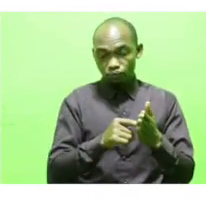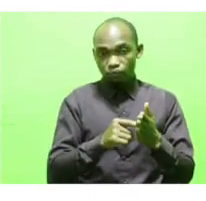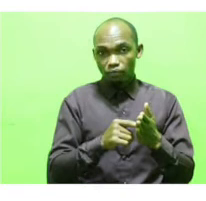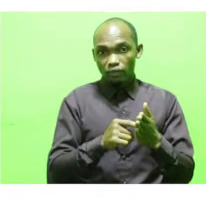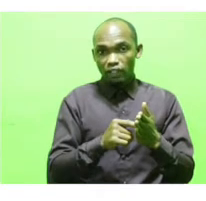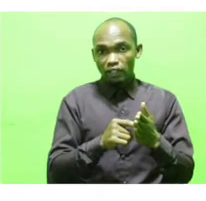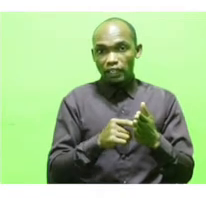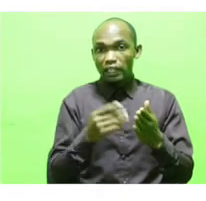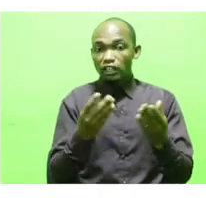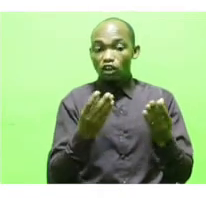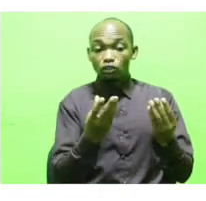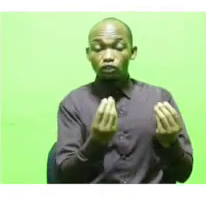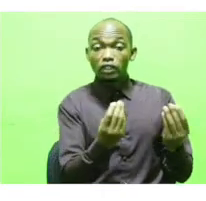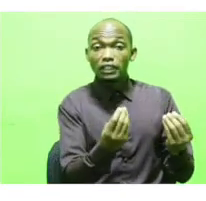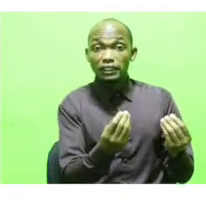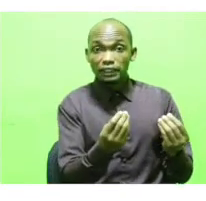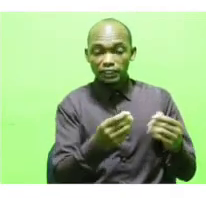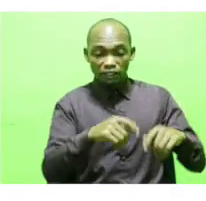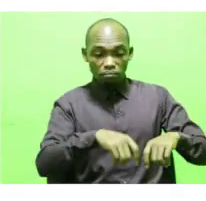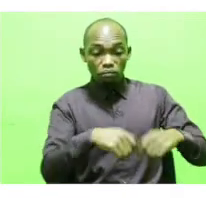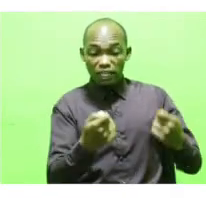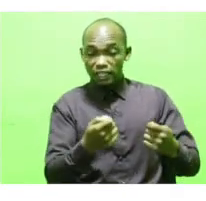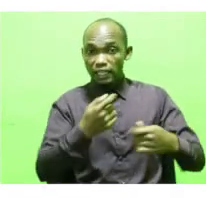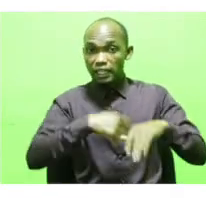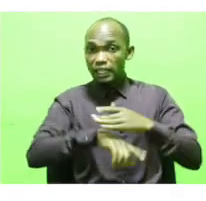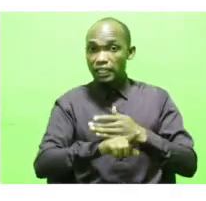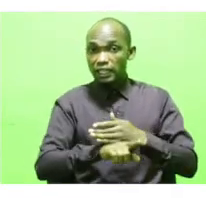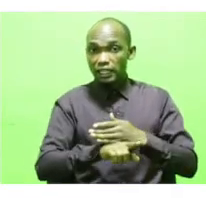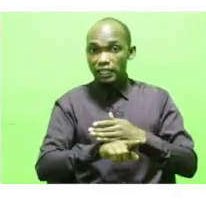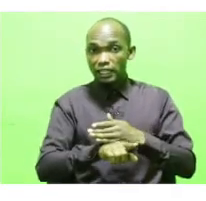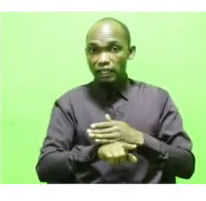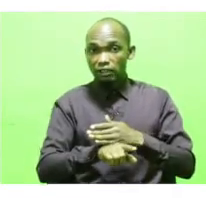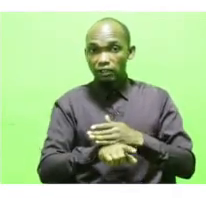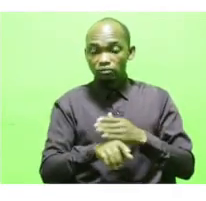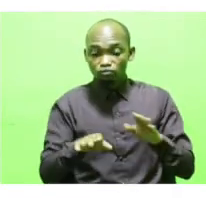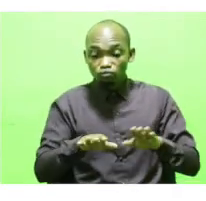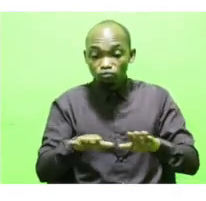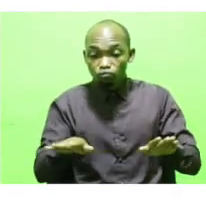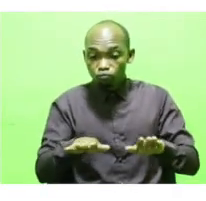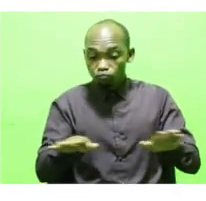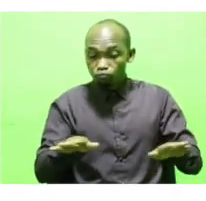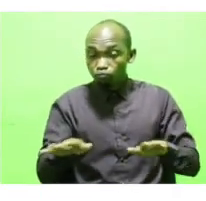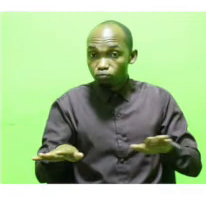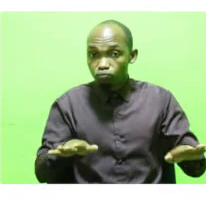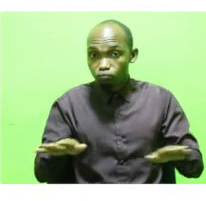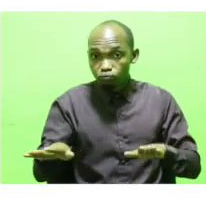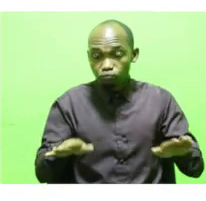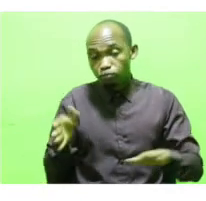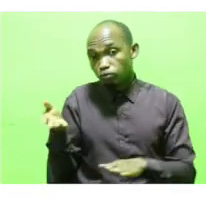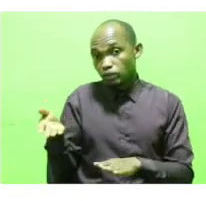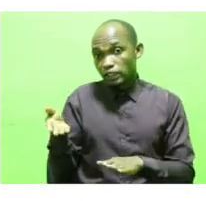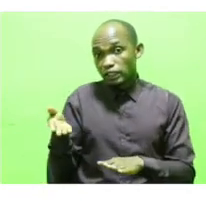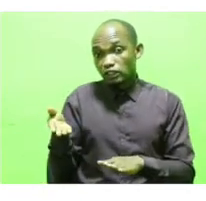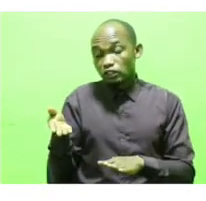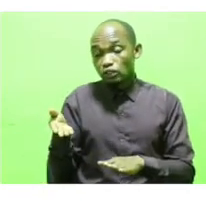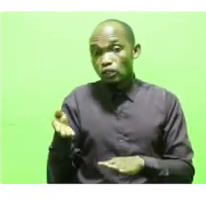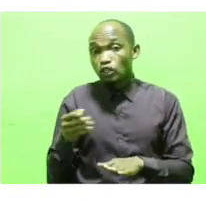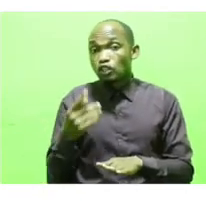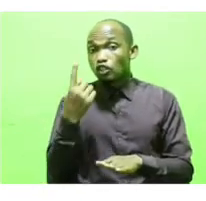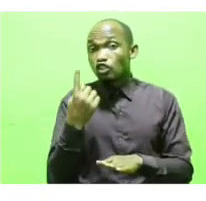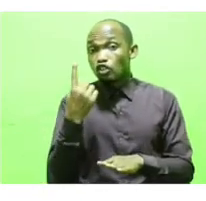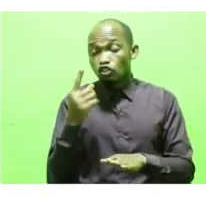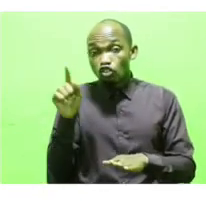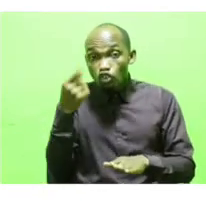fragile and can easily break off, but due to mitosis, when the lizard's tail breaks off, a new one